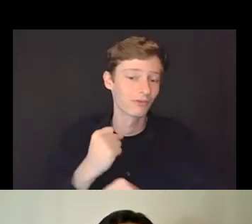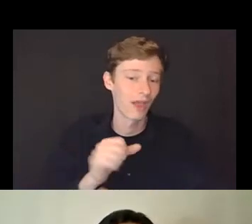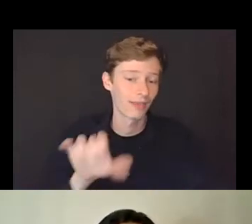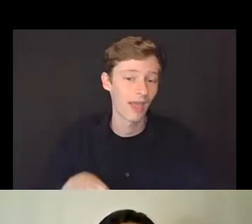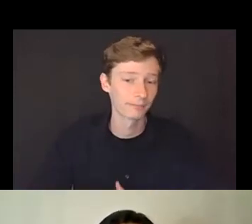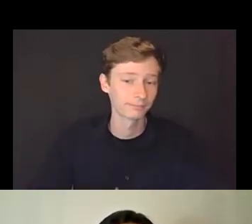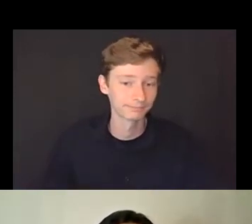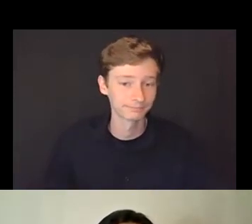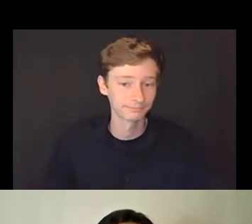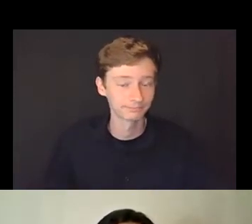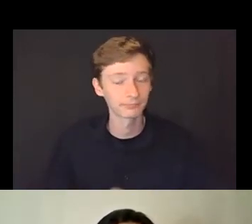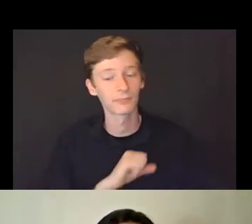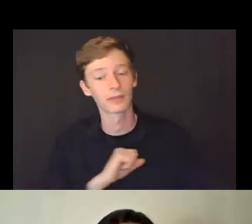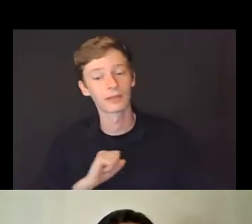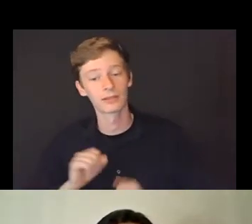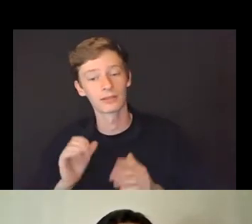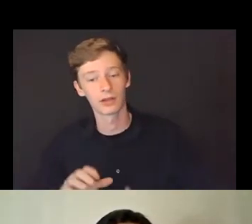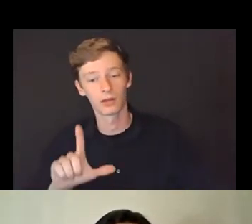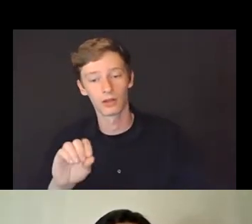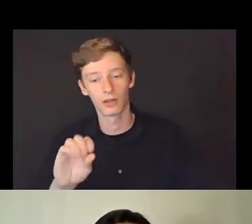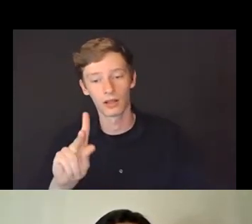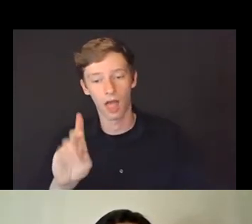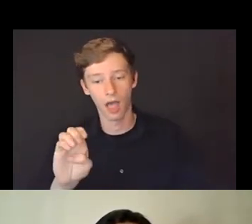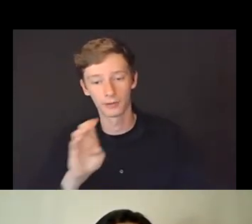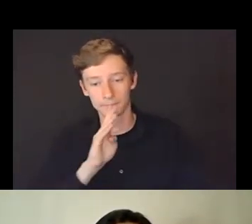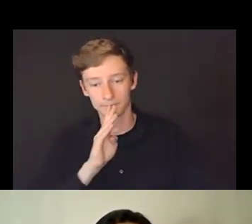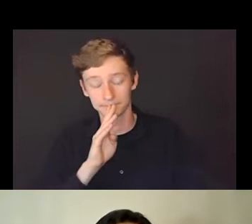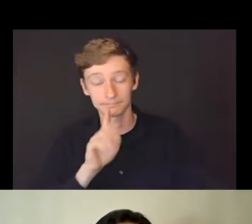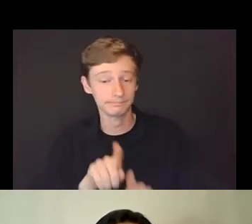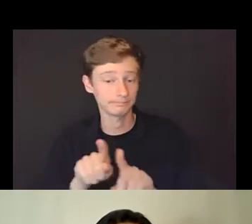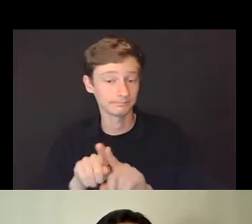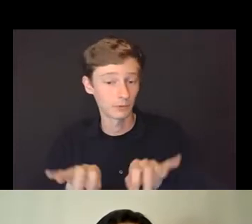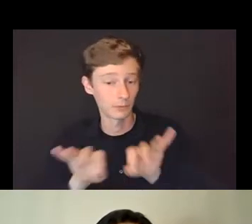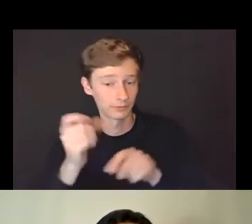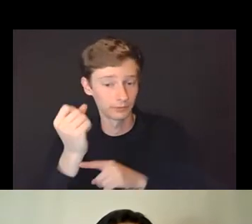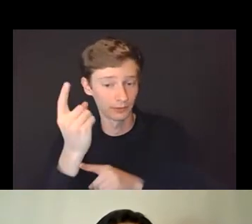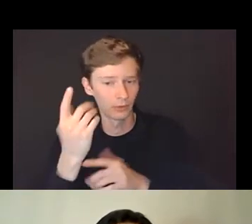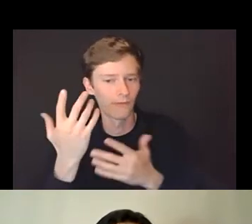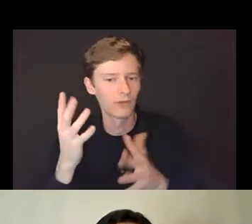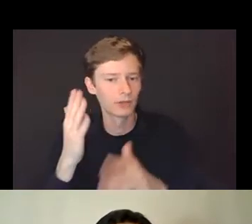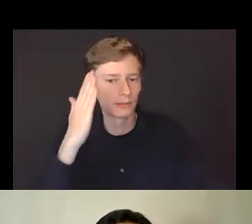And we also need to understand that we saw this coming.